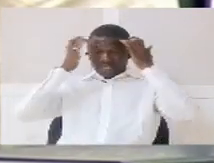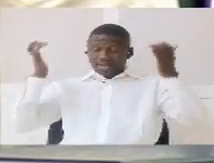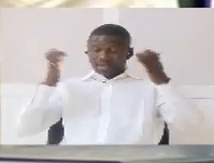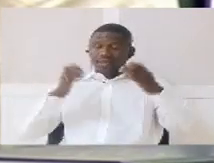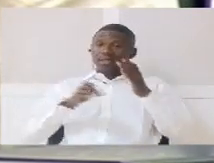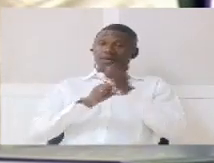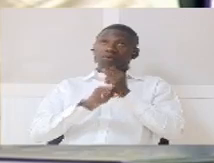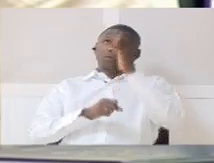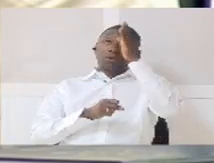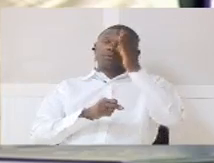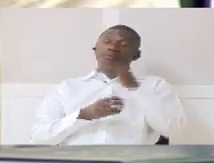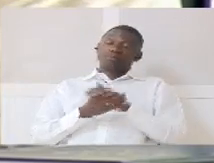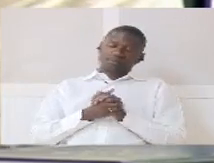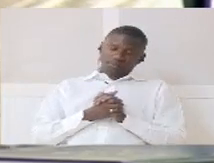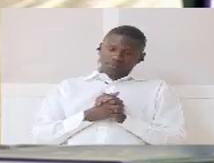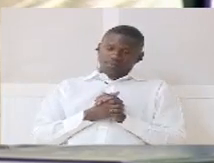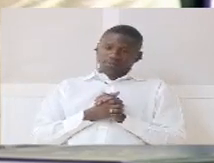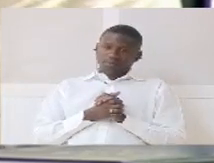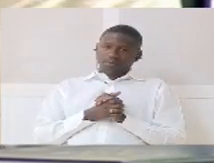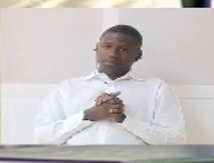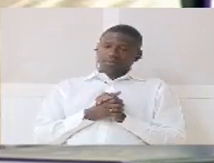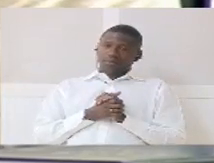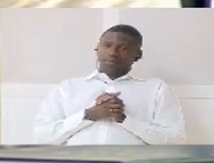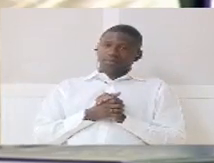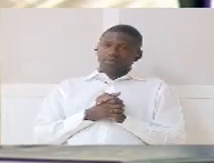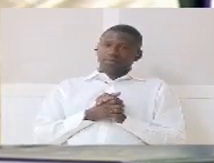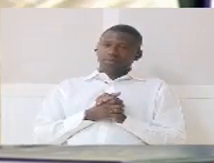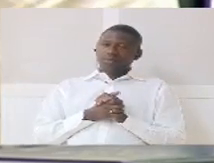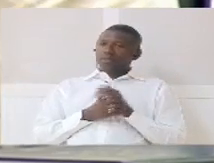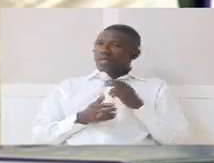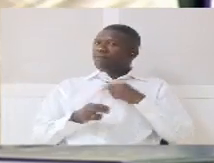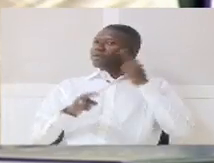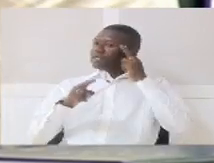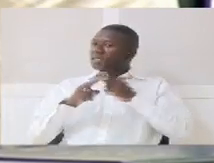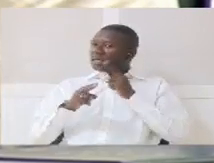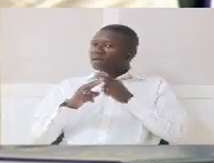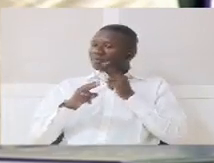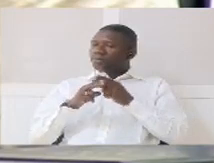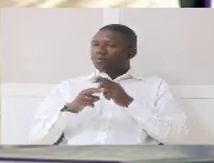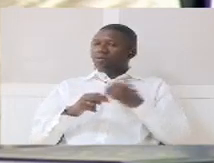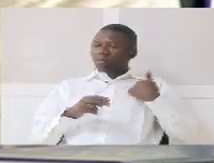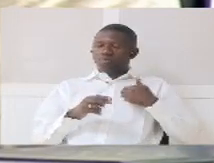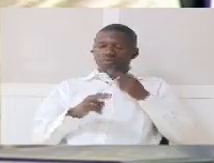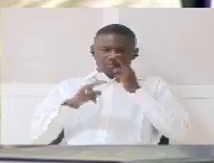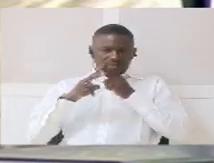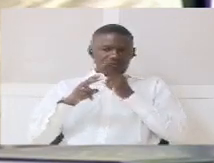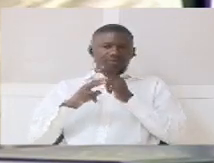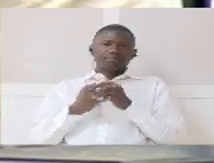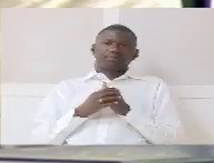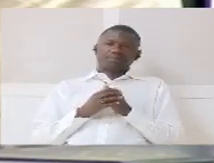talented people and they are helped by Allah, there are people who decided to be very